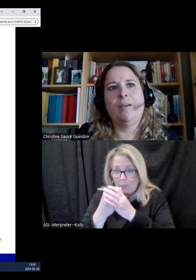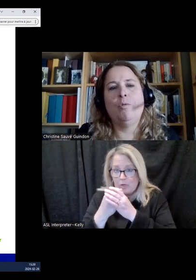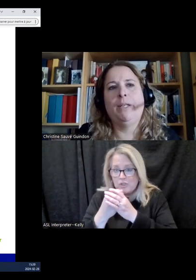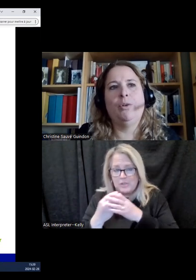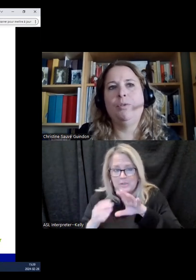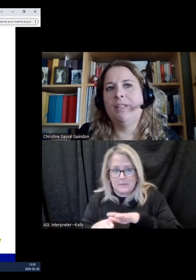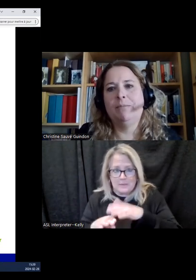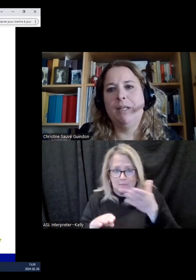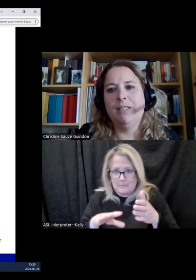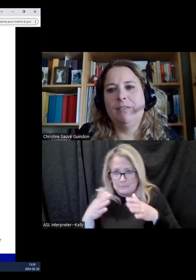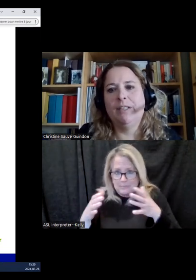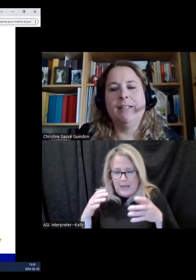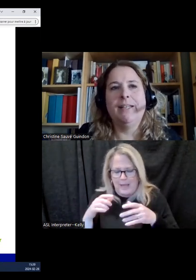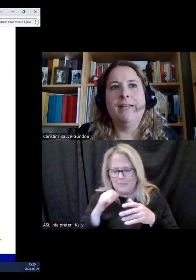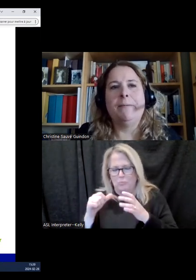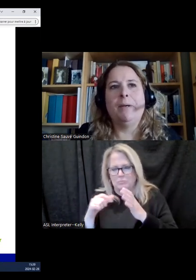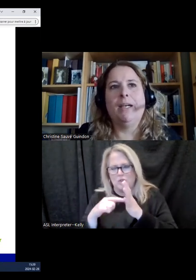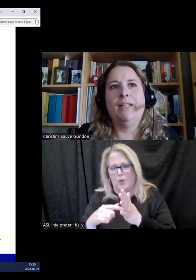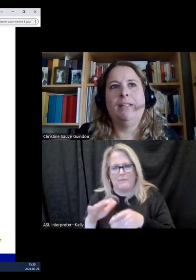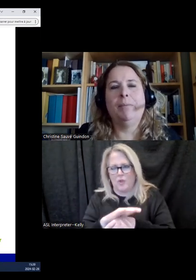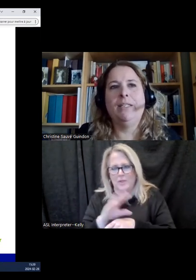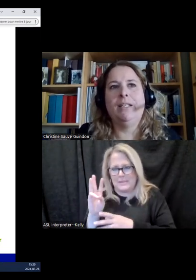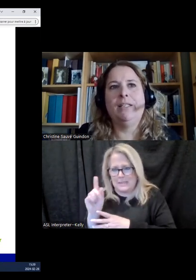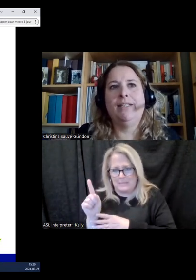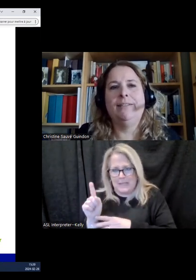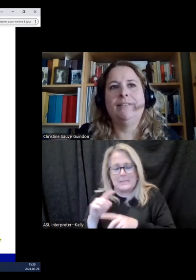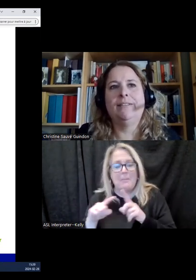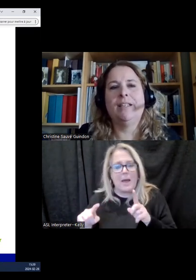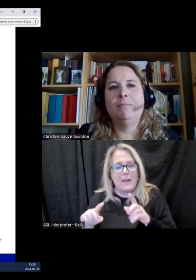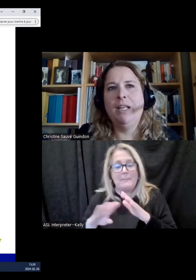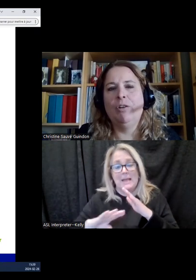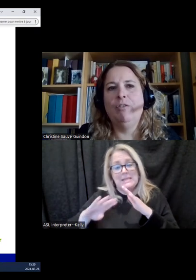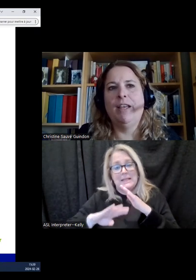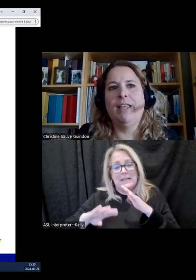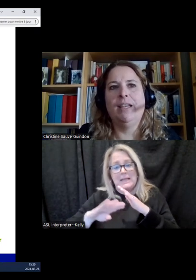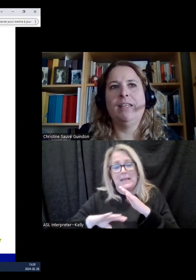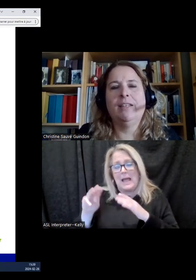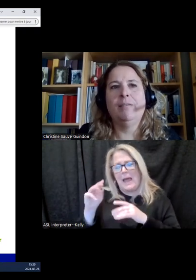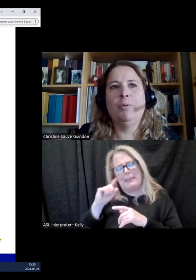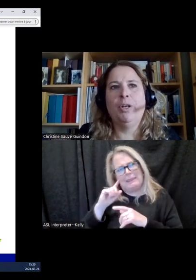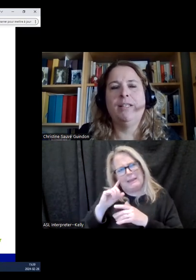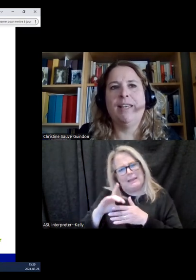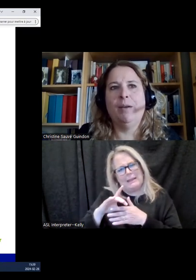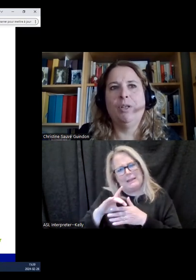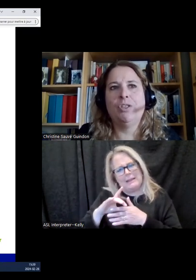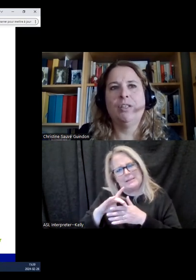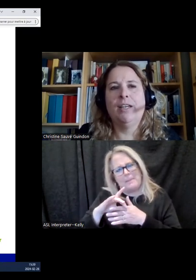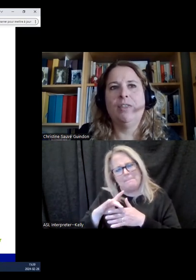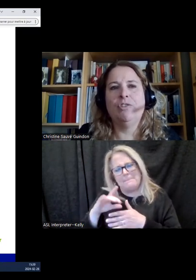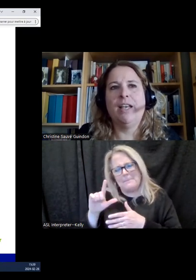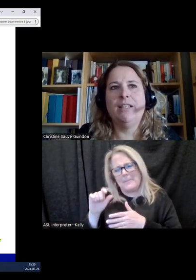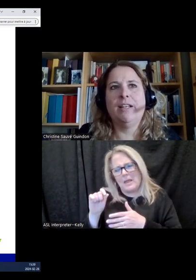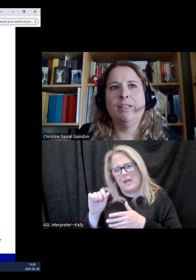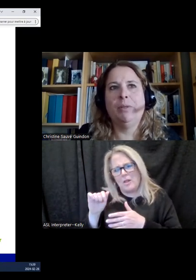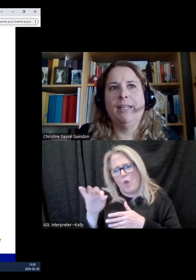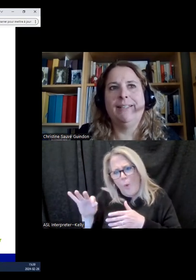And I won't play the whole 6 minutes of it, but basically it's meatloaf, I think, put in a sandwich and